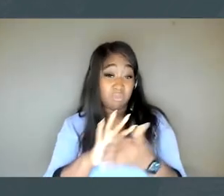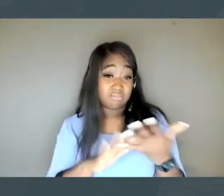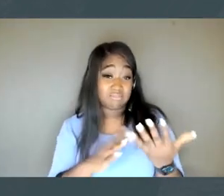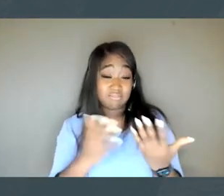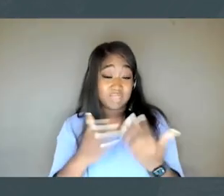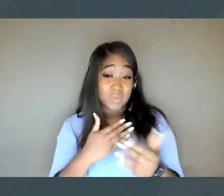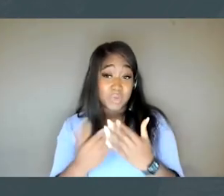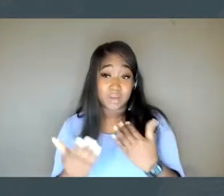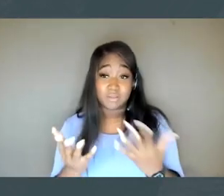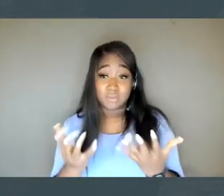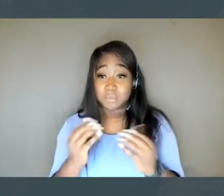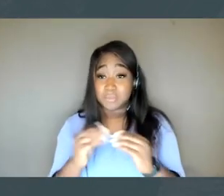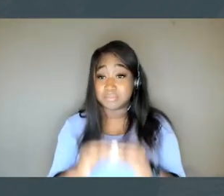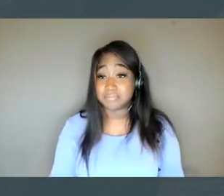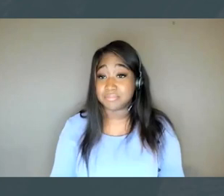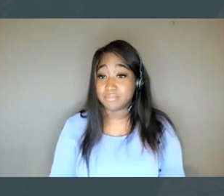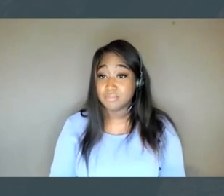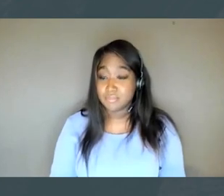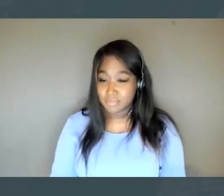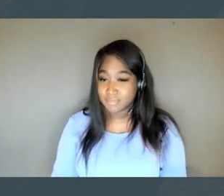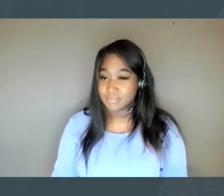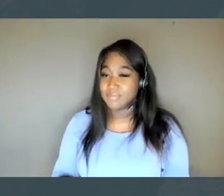All right, question of method.